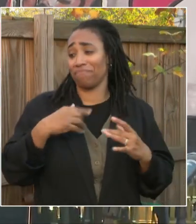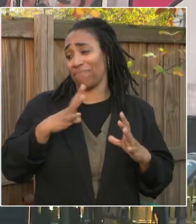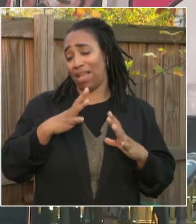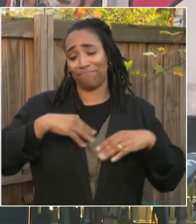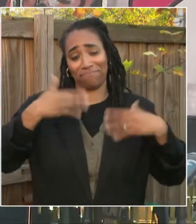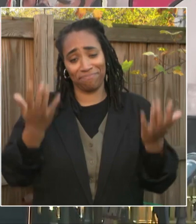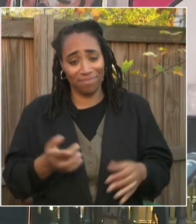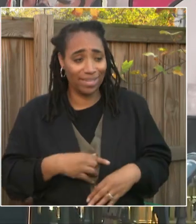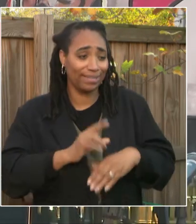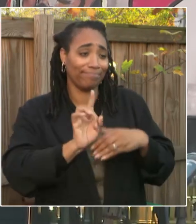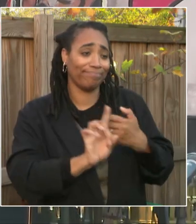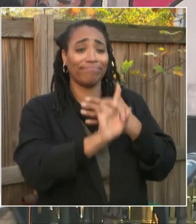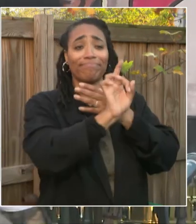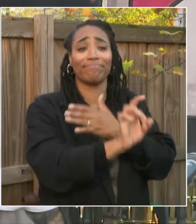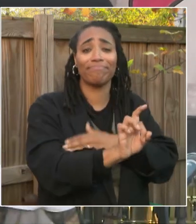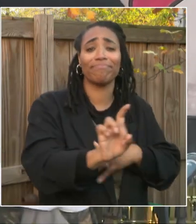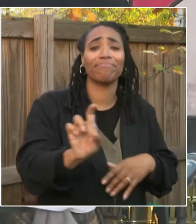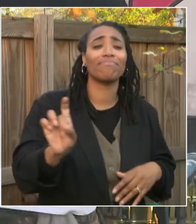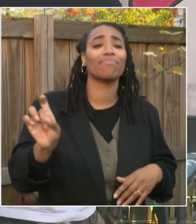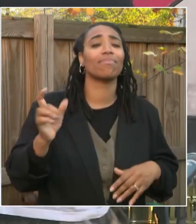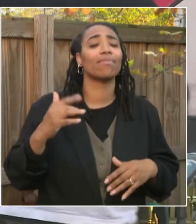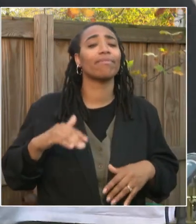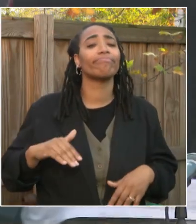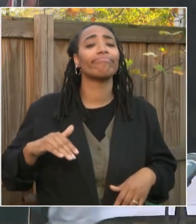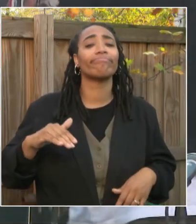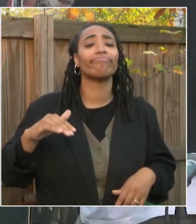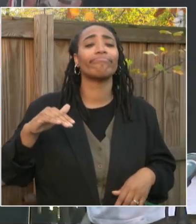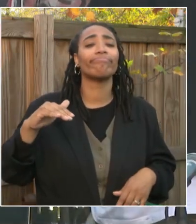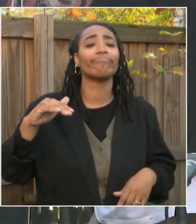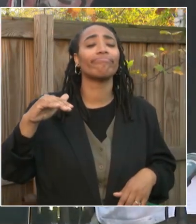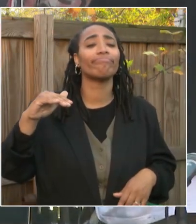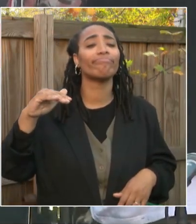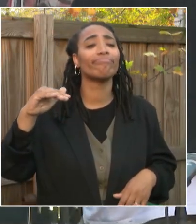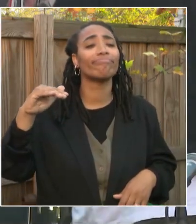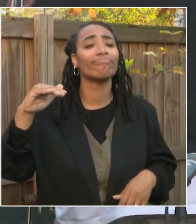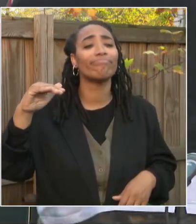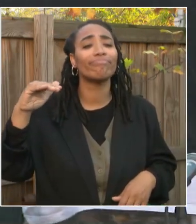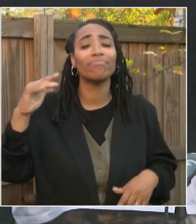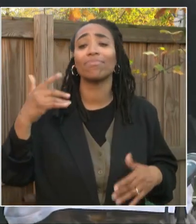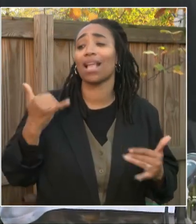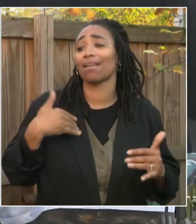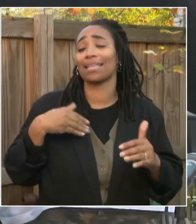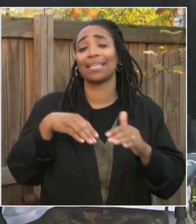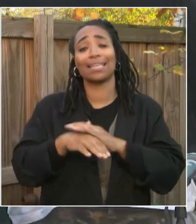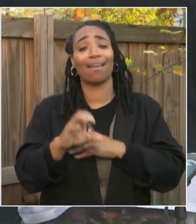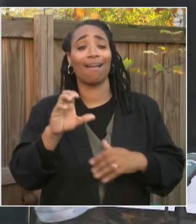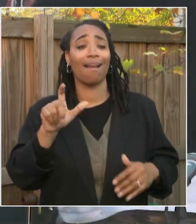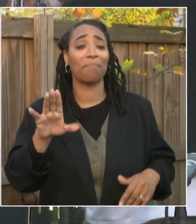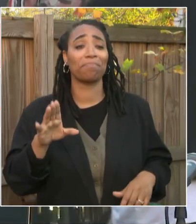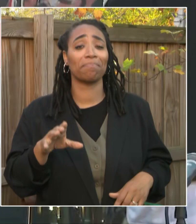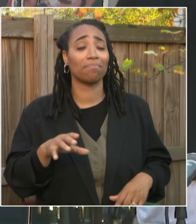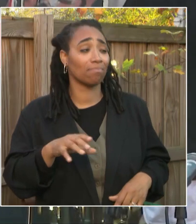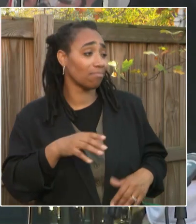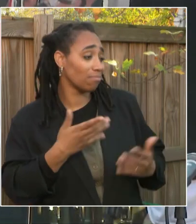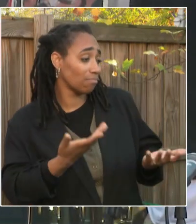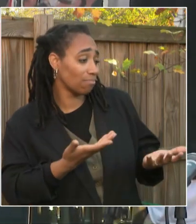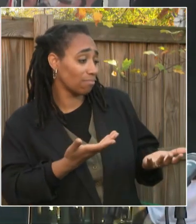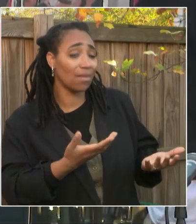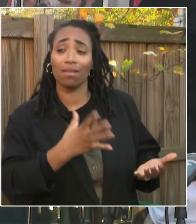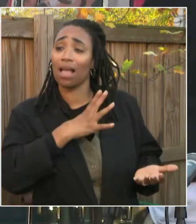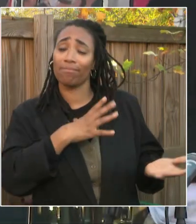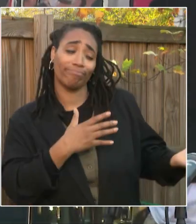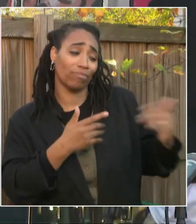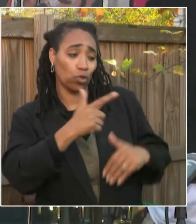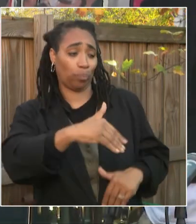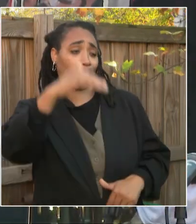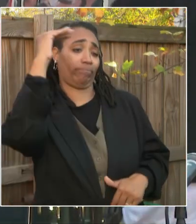say, Vic, you gonna let me in the black hole now? He's like, you a little taller, got some madness clothes on you, fresh, you can come in. So it went from there. But I was a